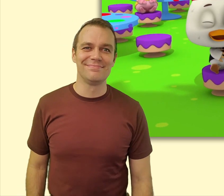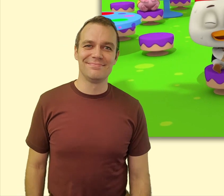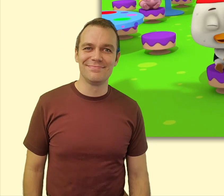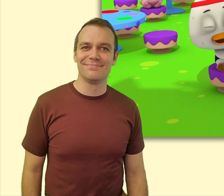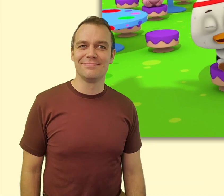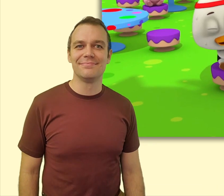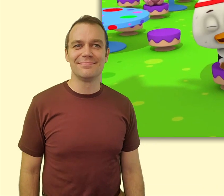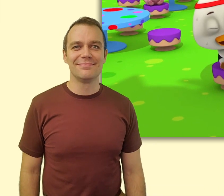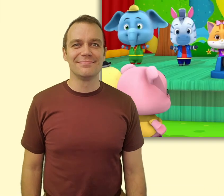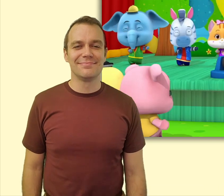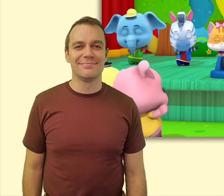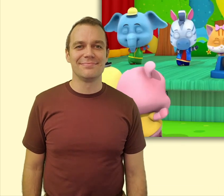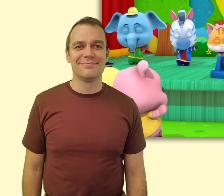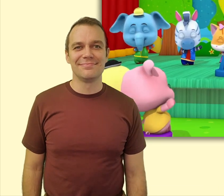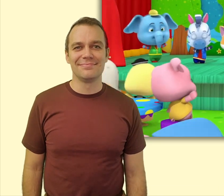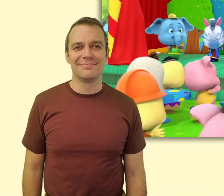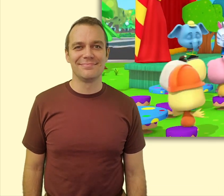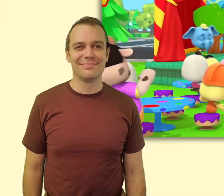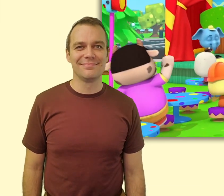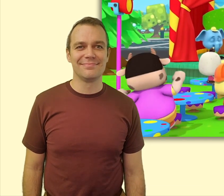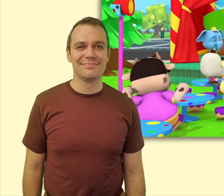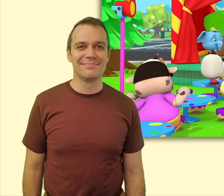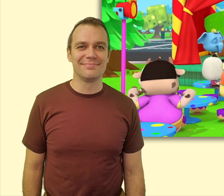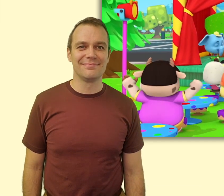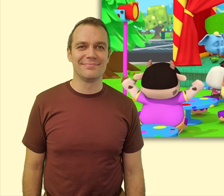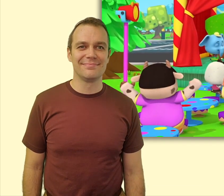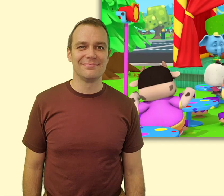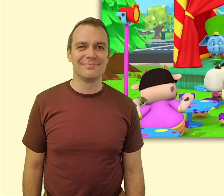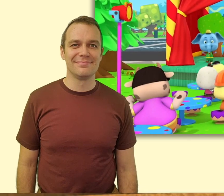So fun! Yeah!